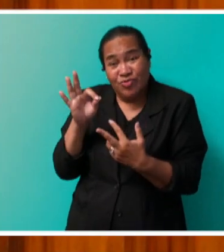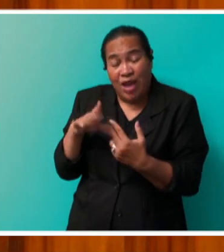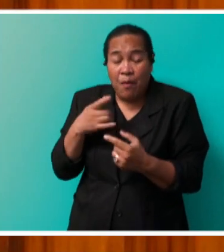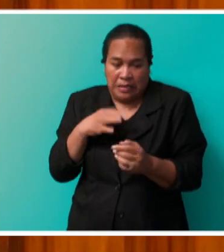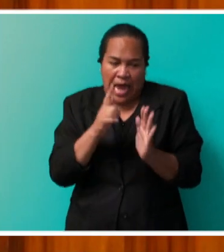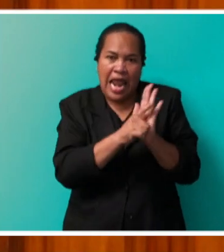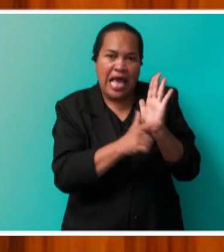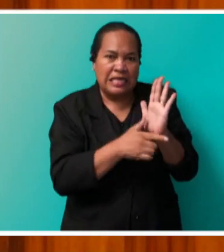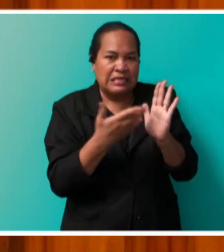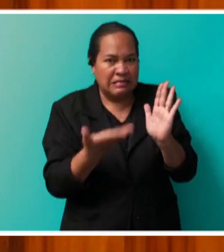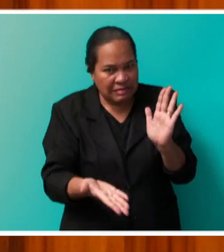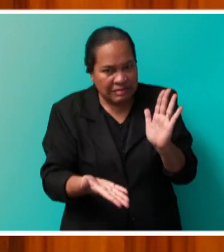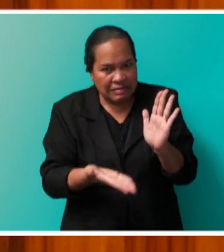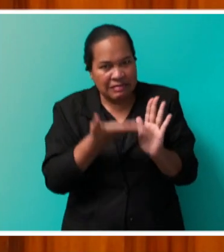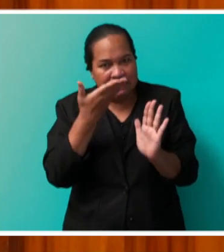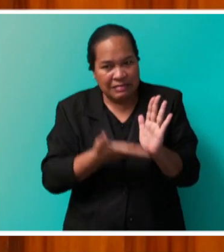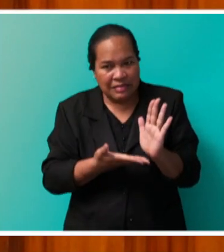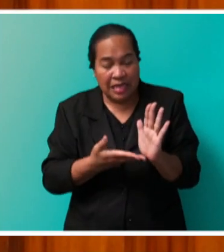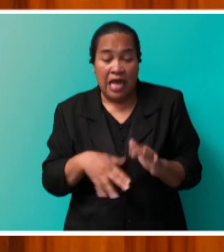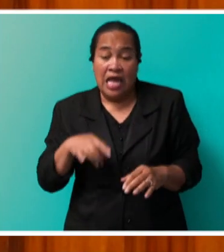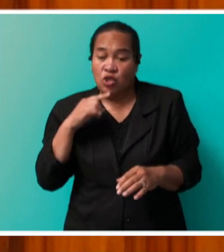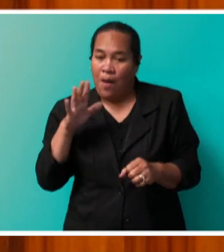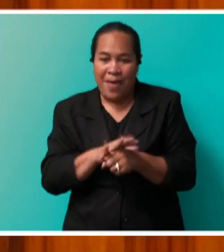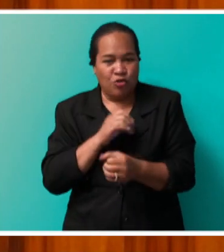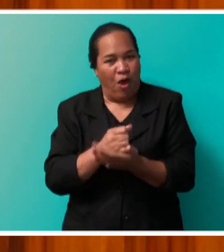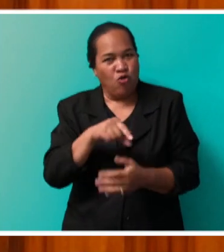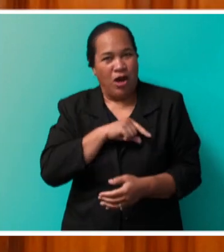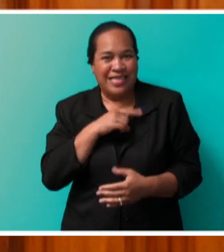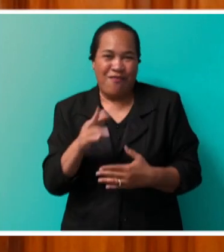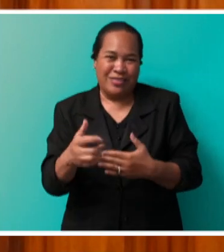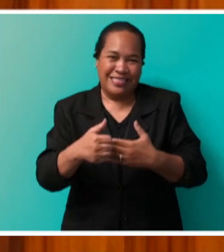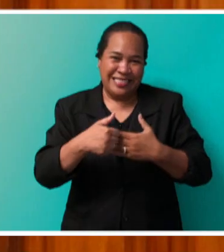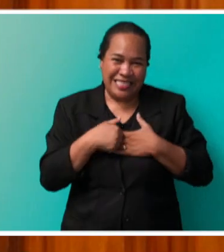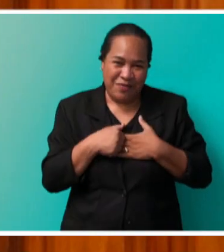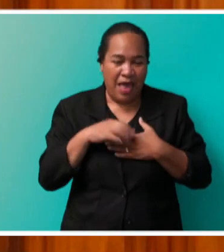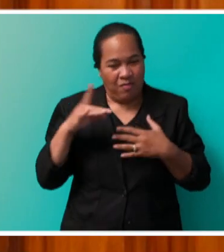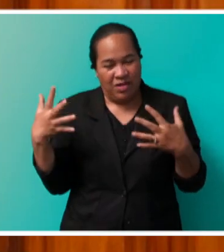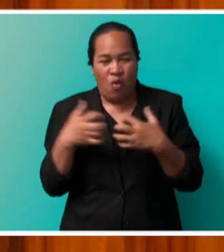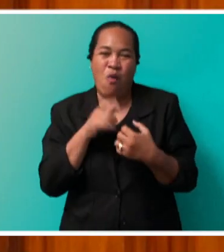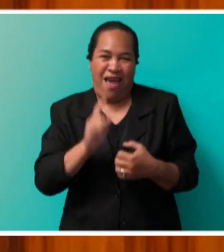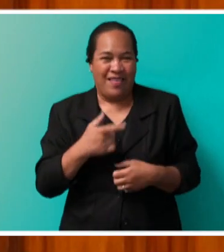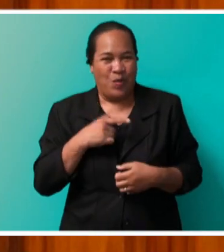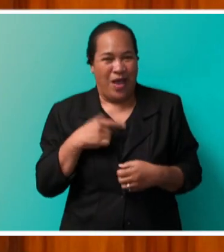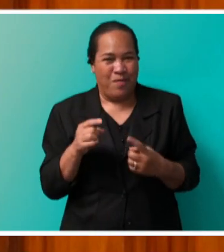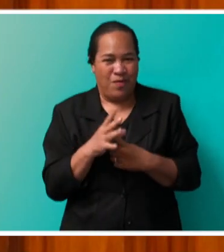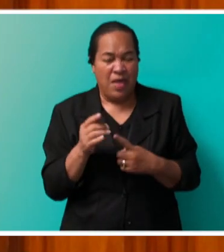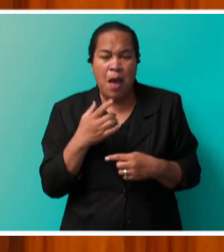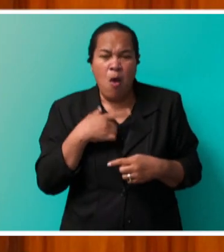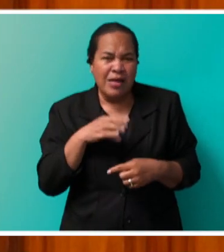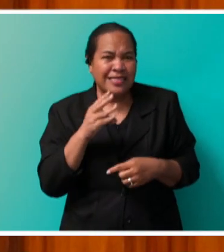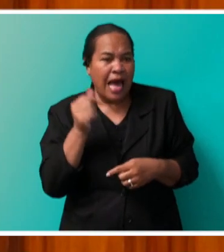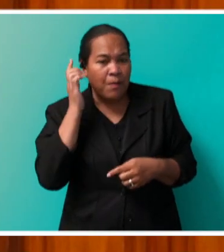legislation comes into play to ensure that certain quality and safety standards are met. This is because some untreated